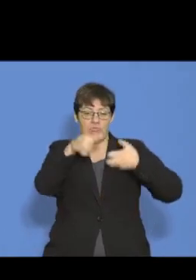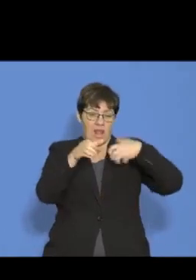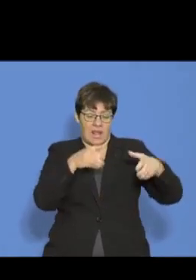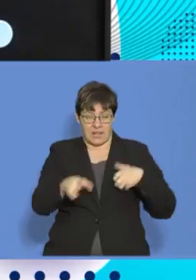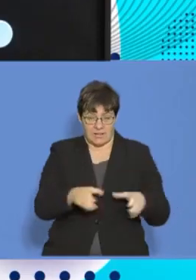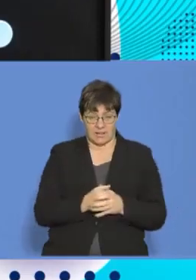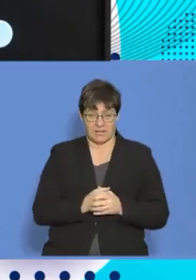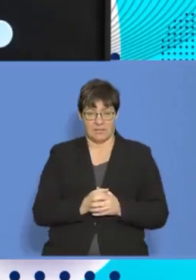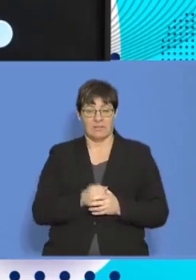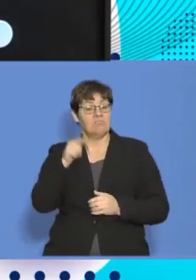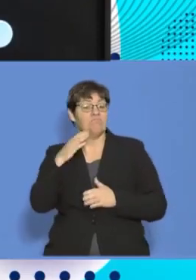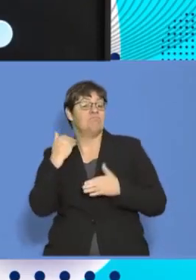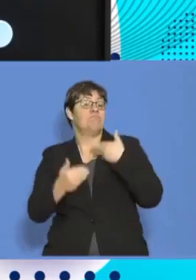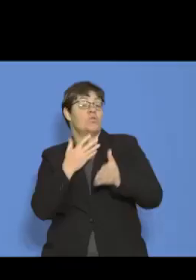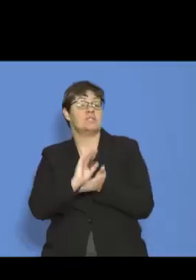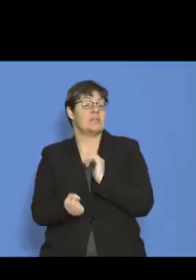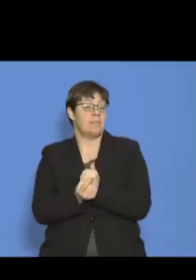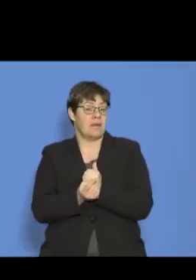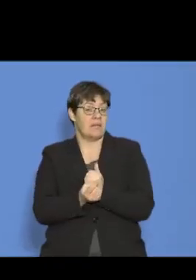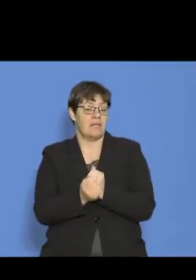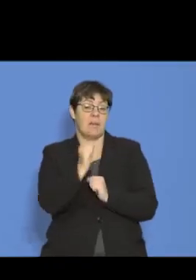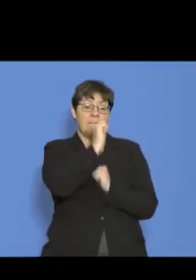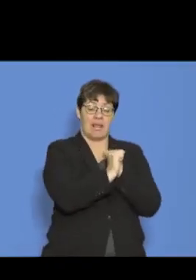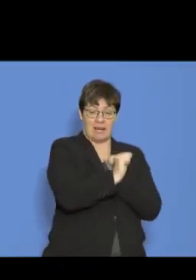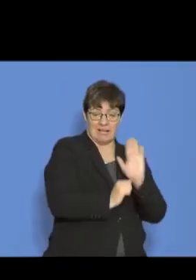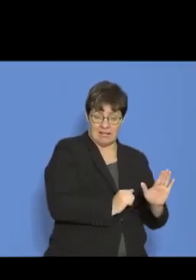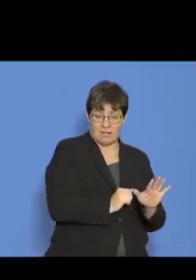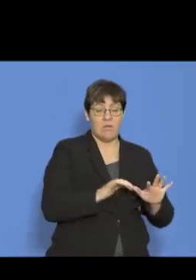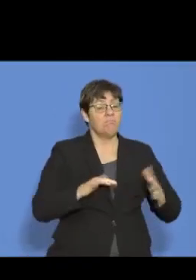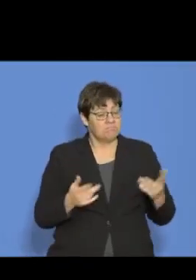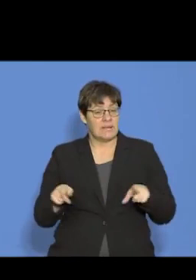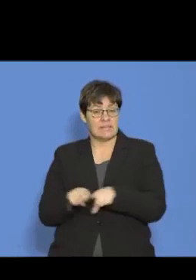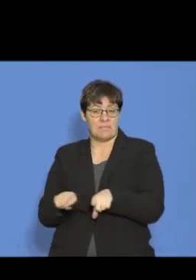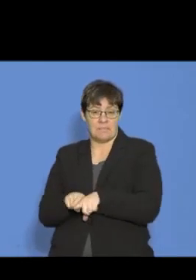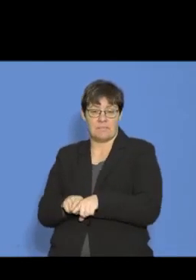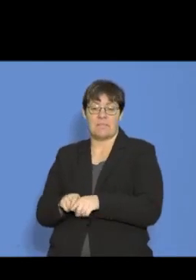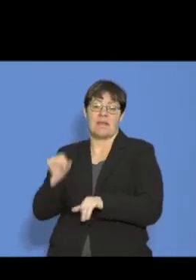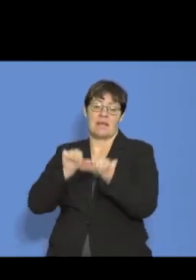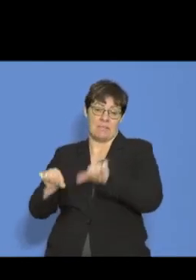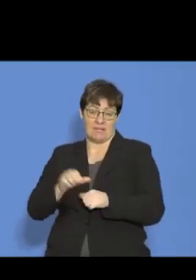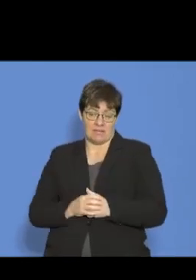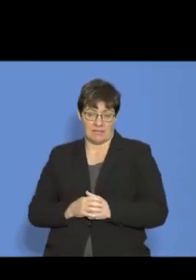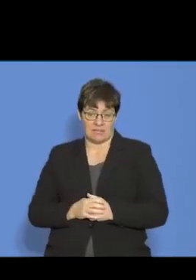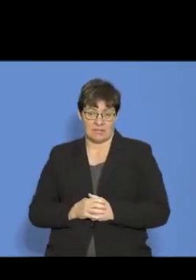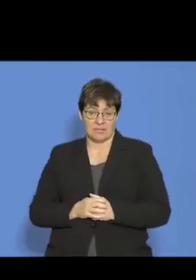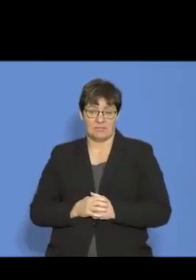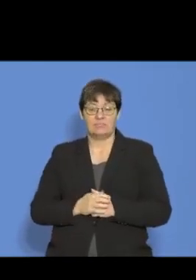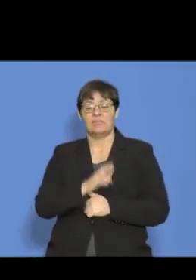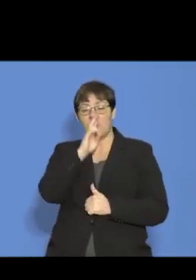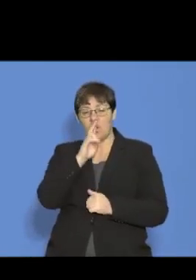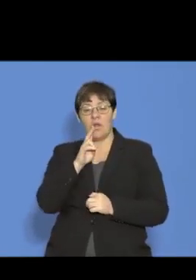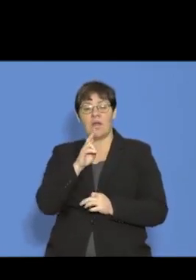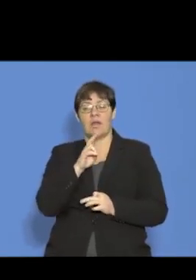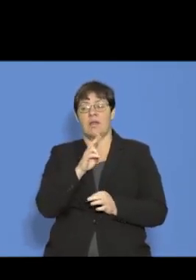food. This process can occur either mechanically as well as chemically. So let's look at